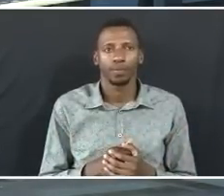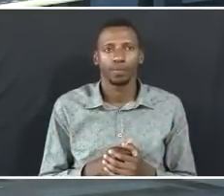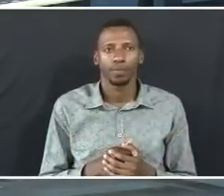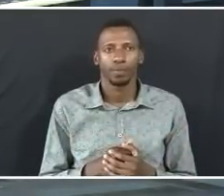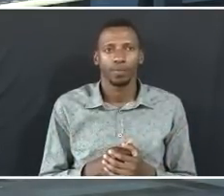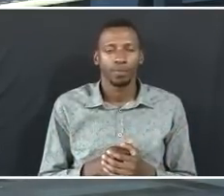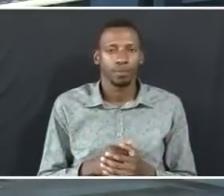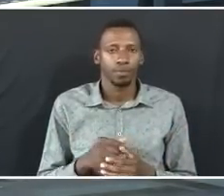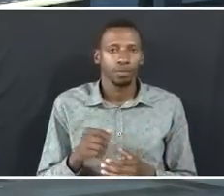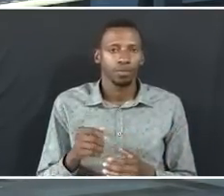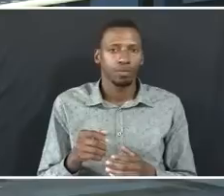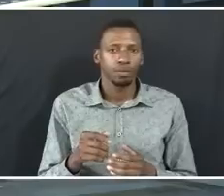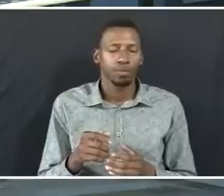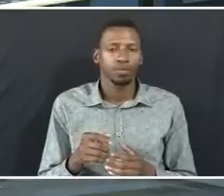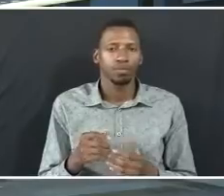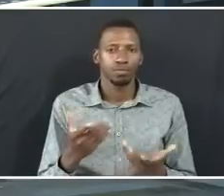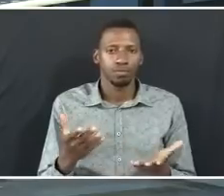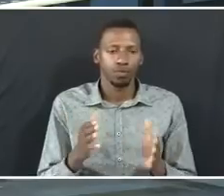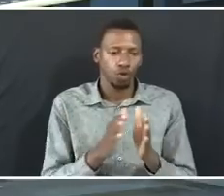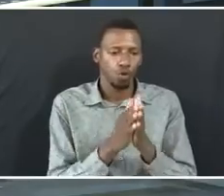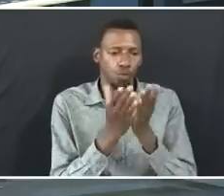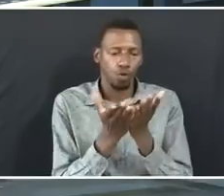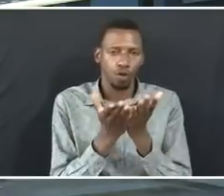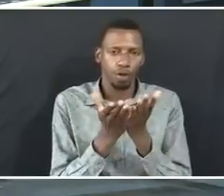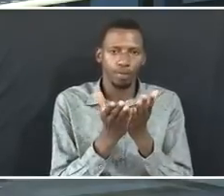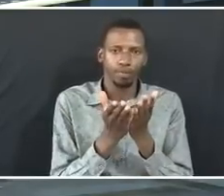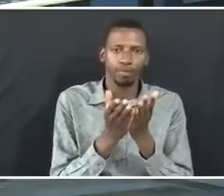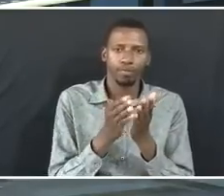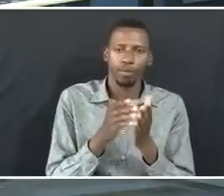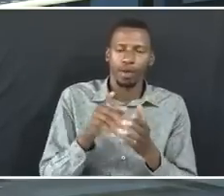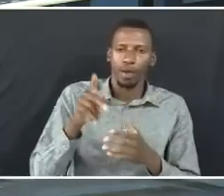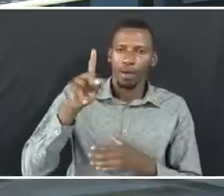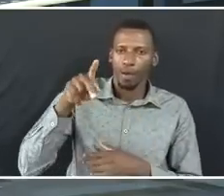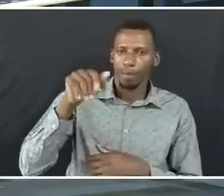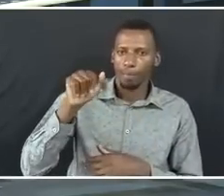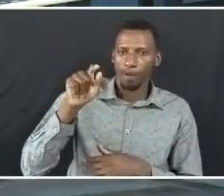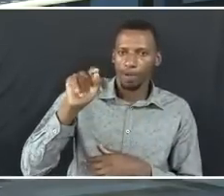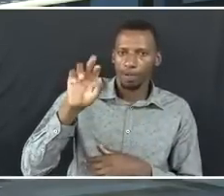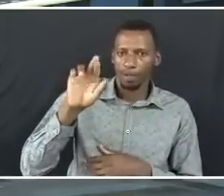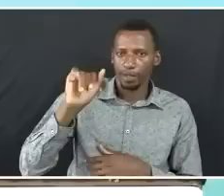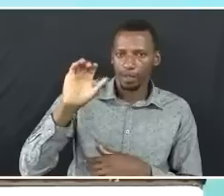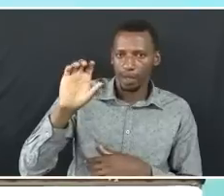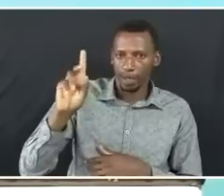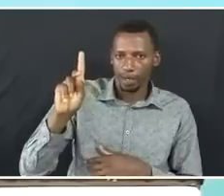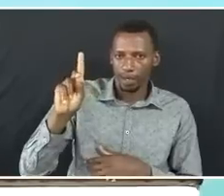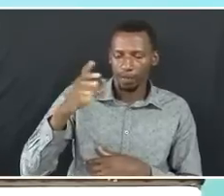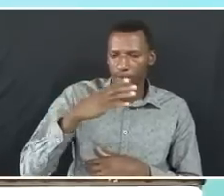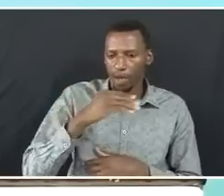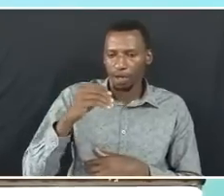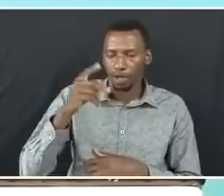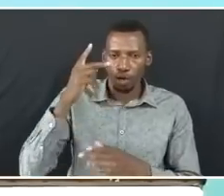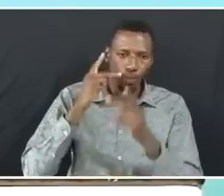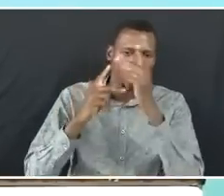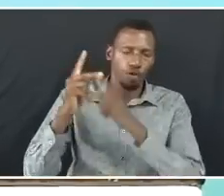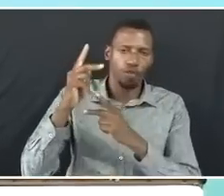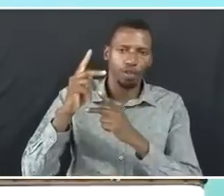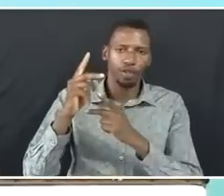listen to what the book Patriarchs and Prophets, page 81, paragraph 1 says.